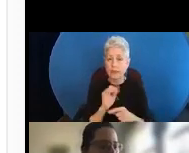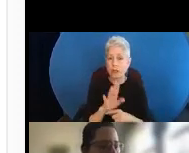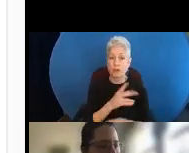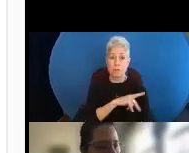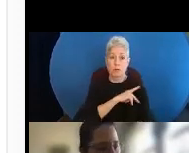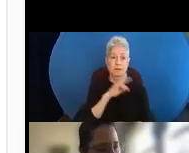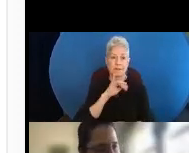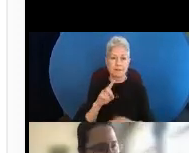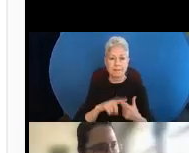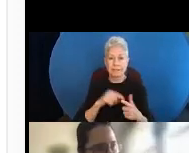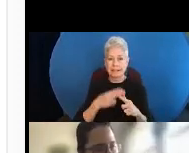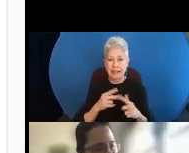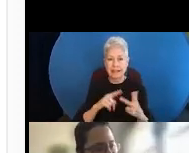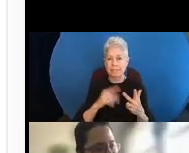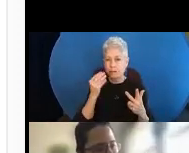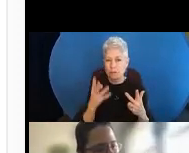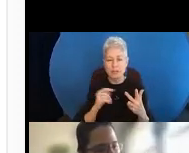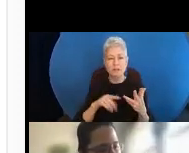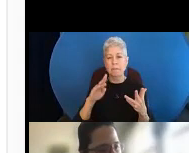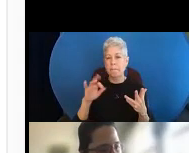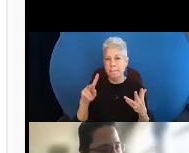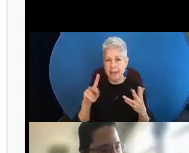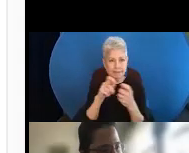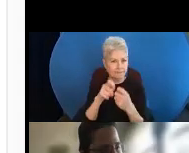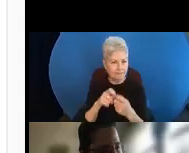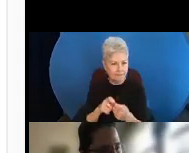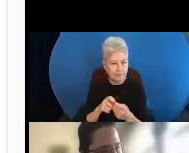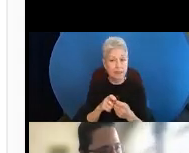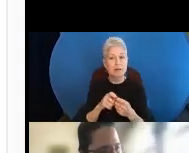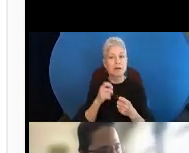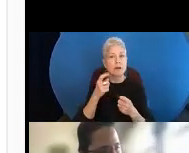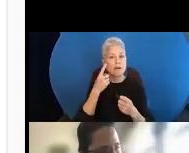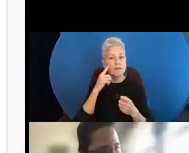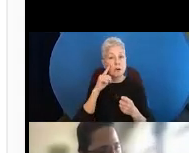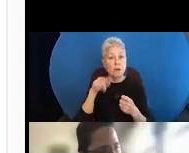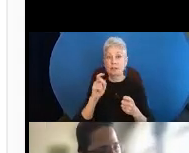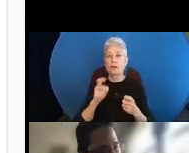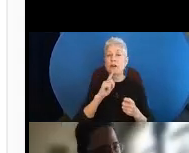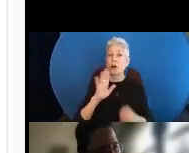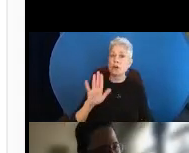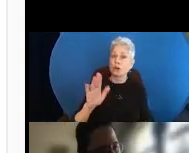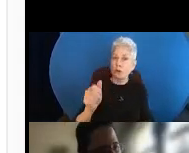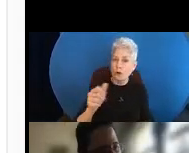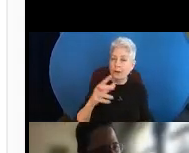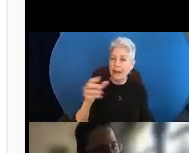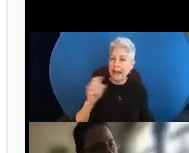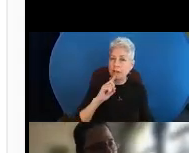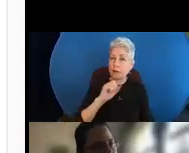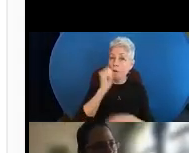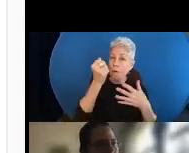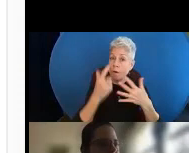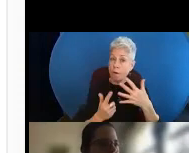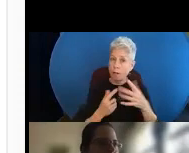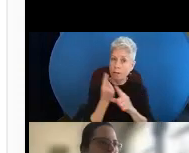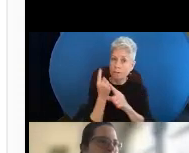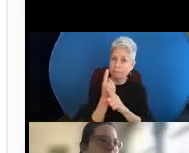identification information, and banking details submitted for grant disbursement are your own and are correct.